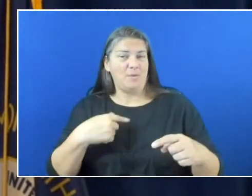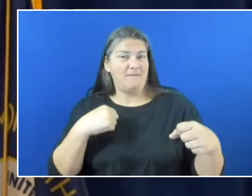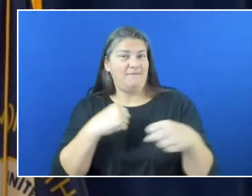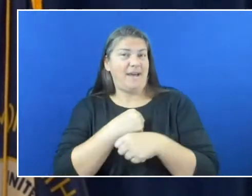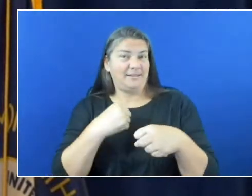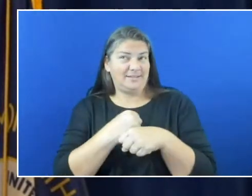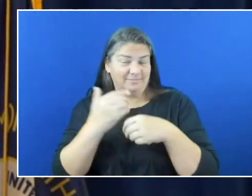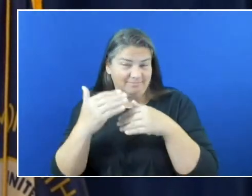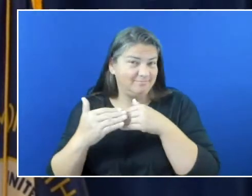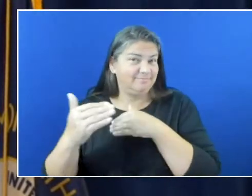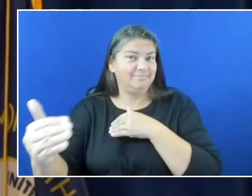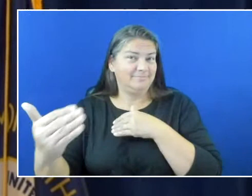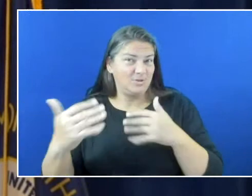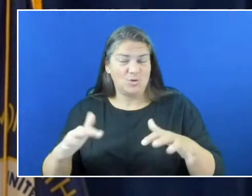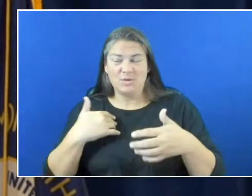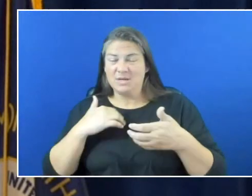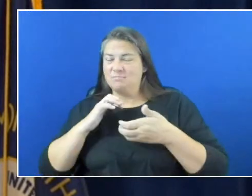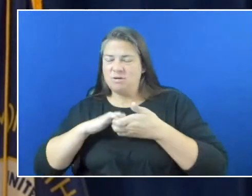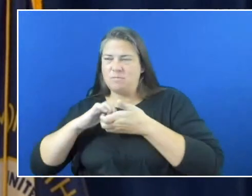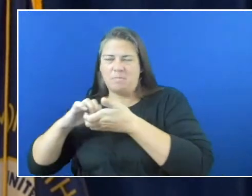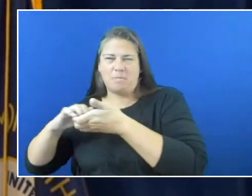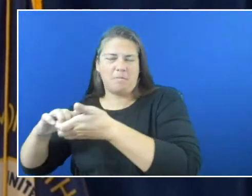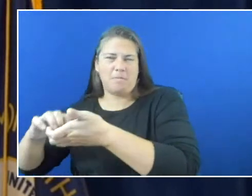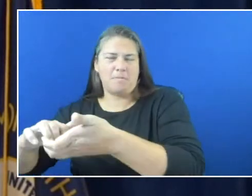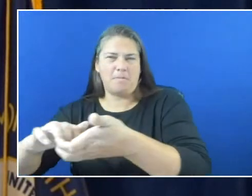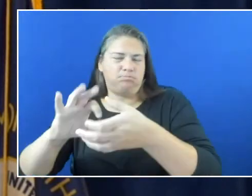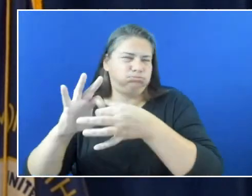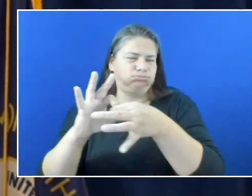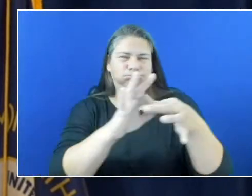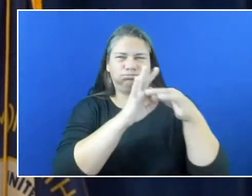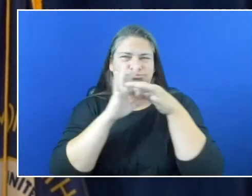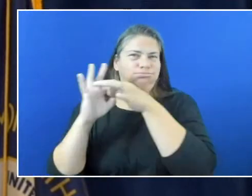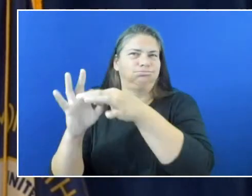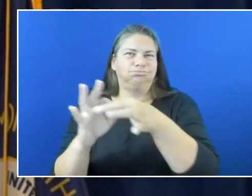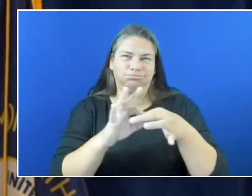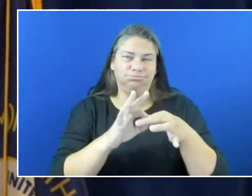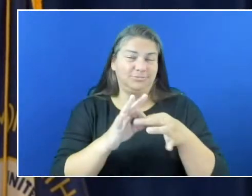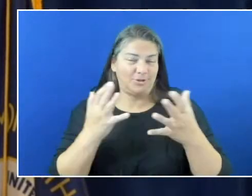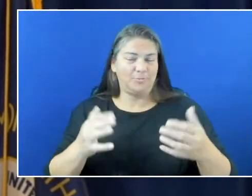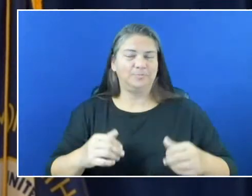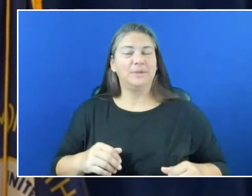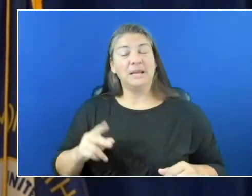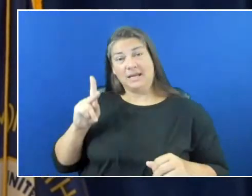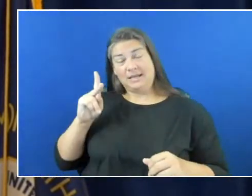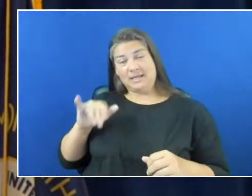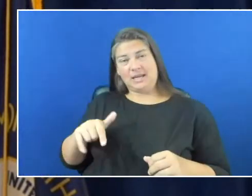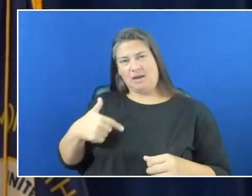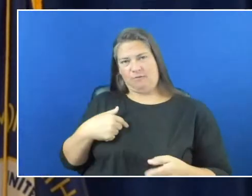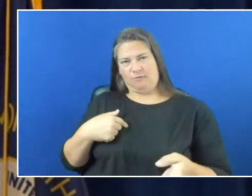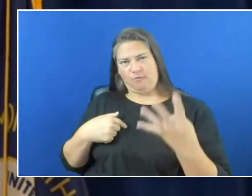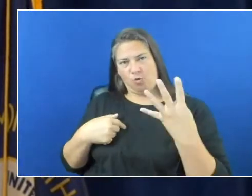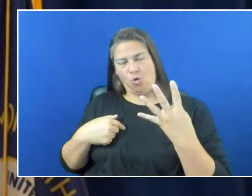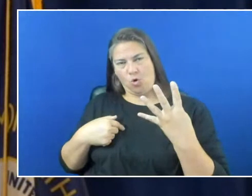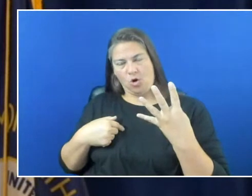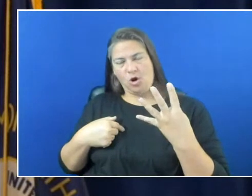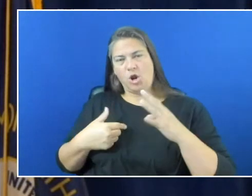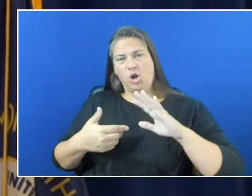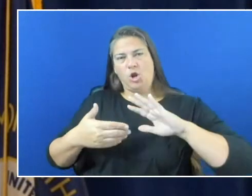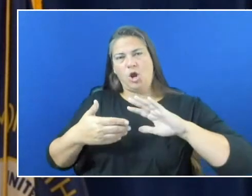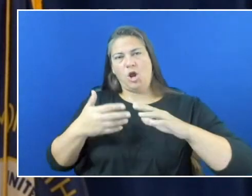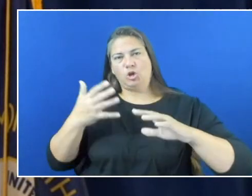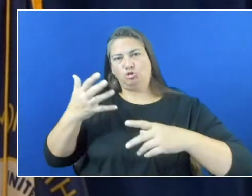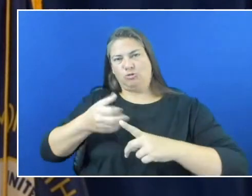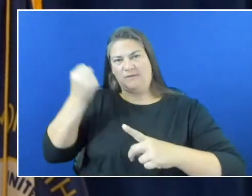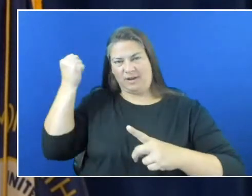today we're sharing the results with you. Kentucky conducted 4 trafficking operations simultaneously in Bowling Green,